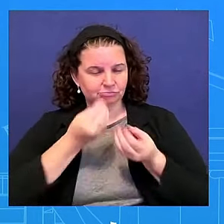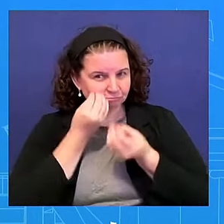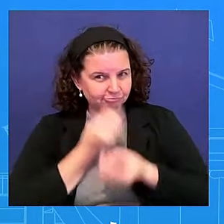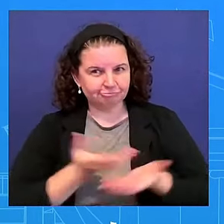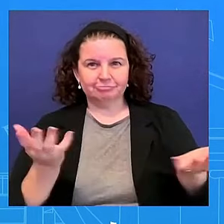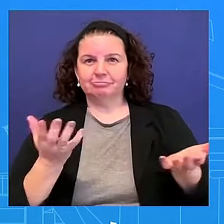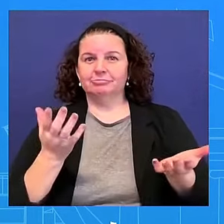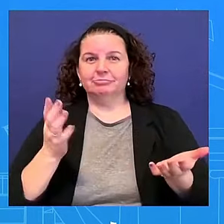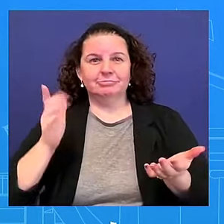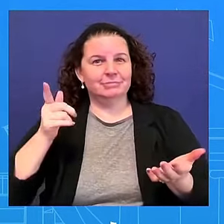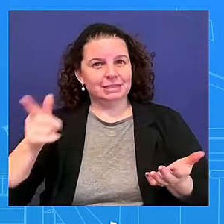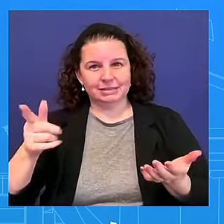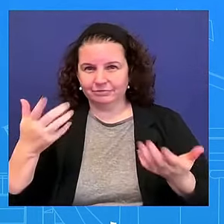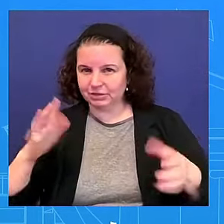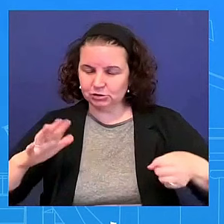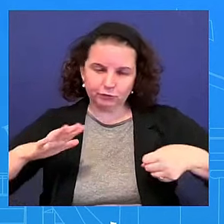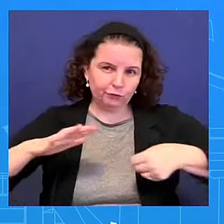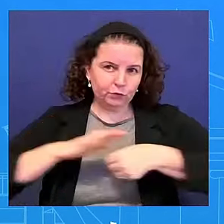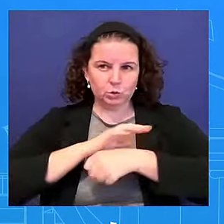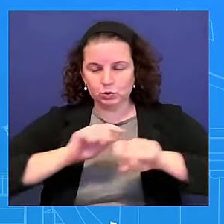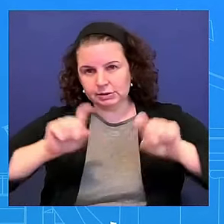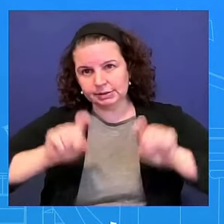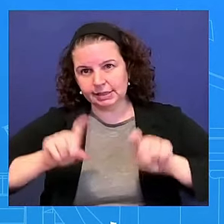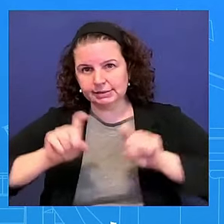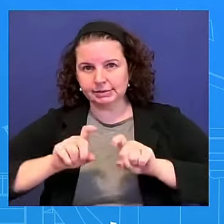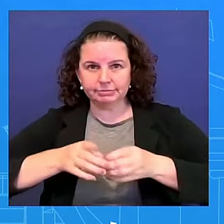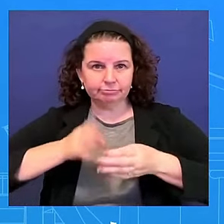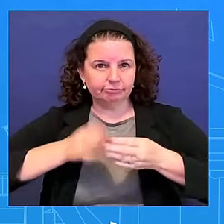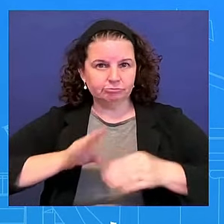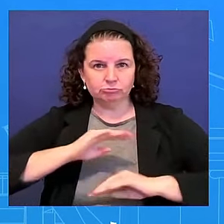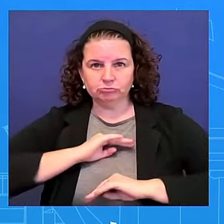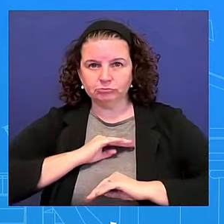what we shared with you was comprehensive, but he's had a full